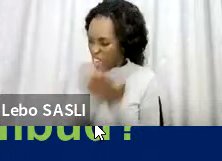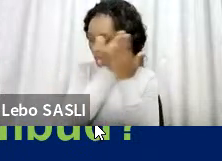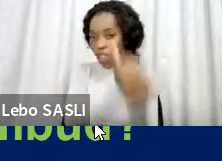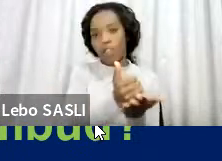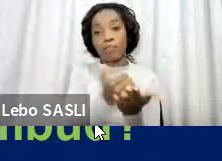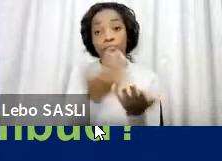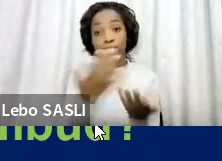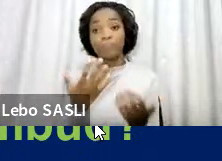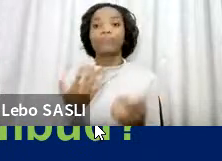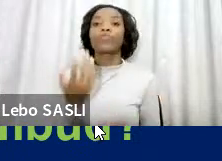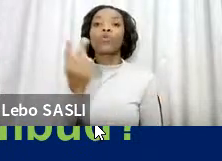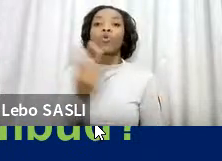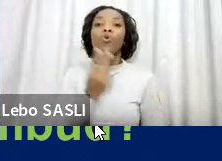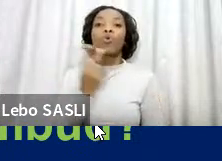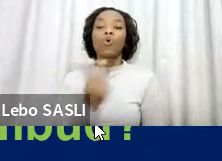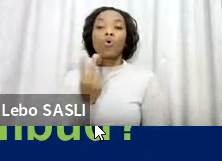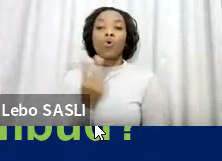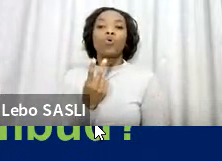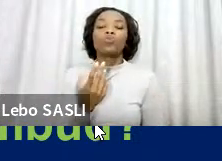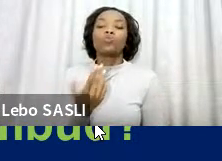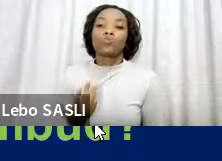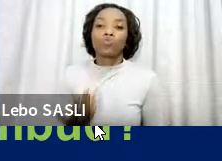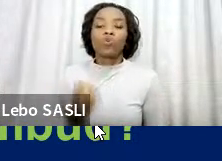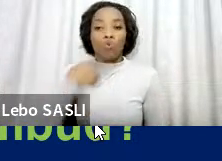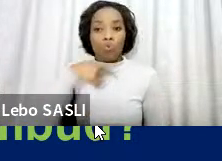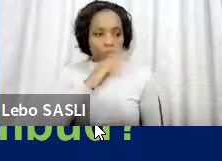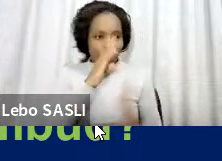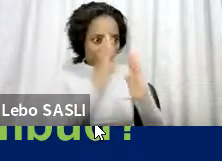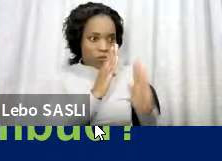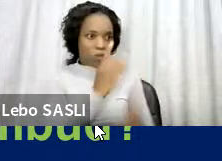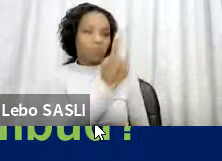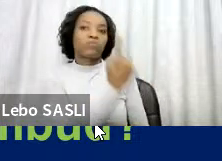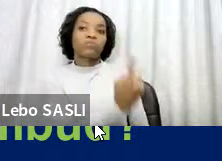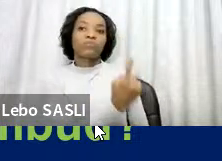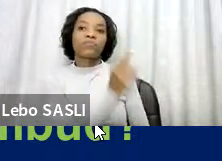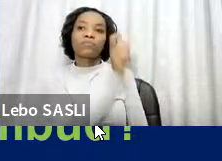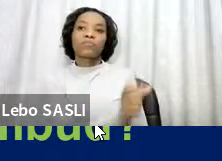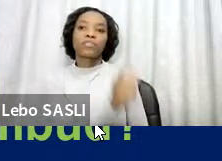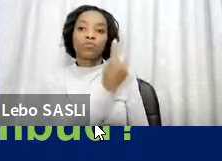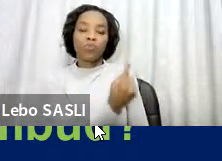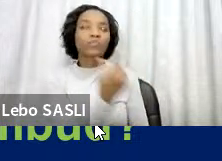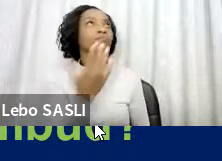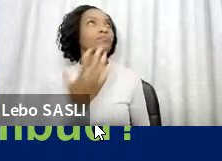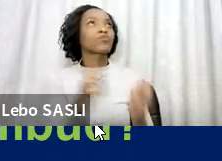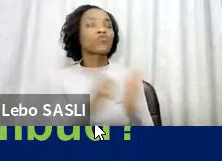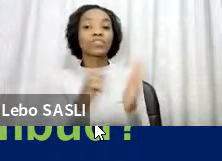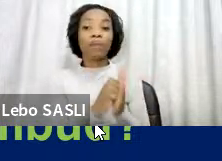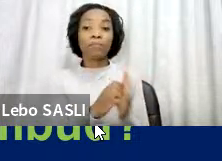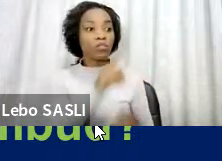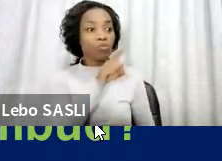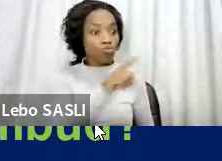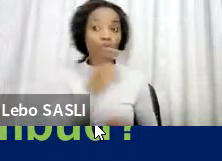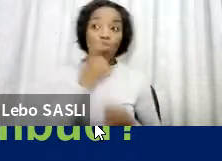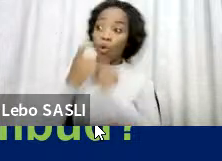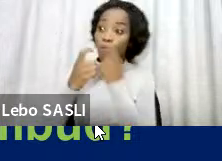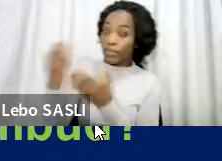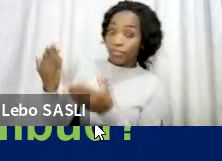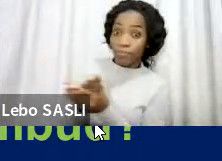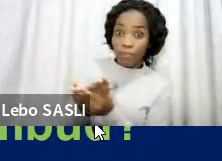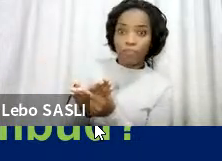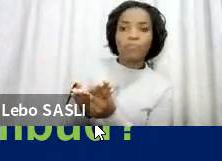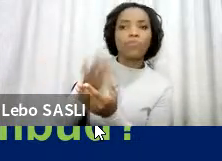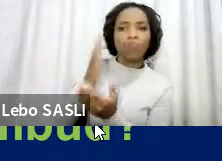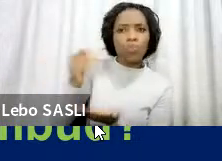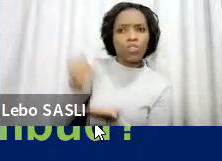We also deal with one person. If you complain to us or register your complaint with us, the complaint will be registered